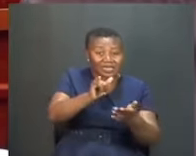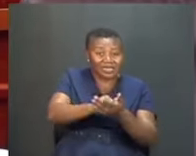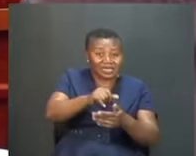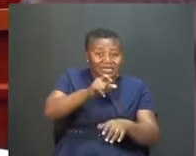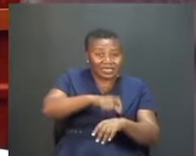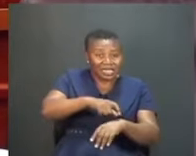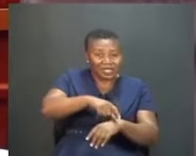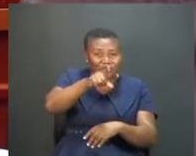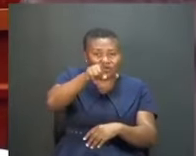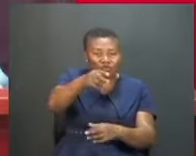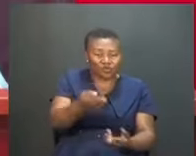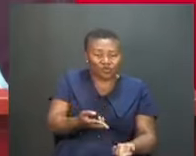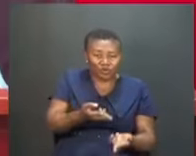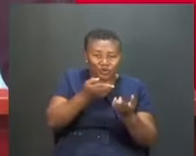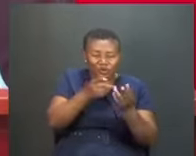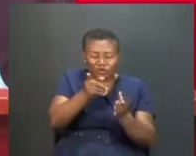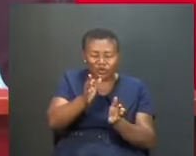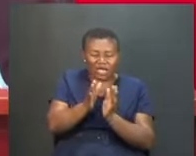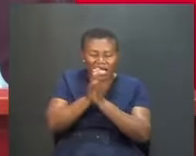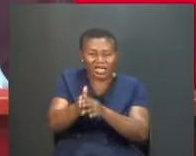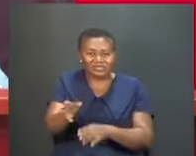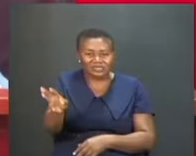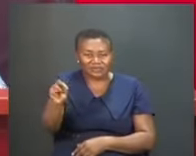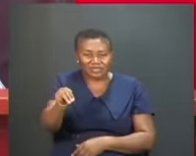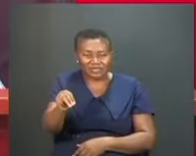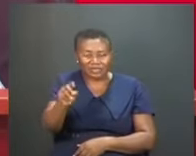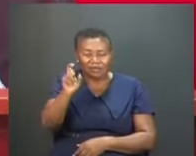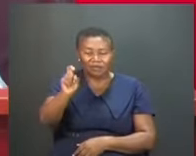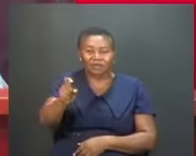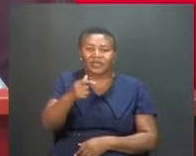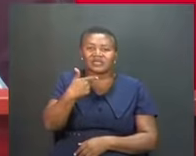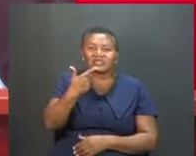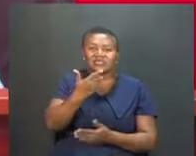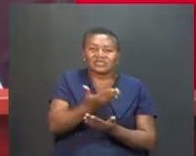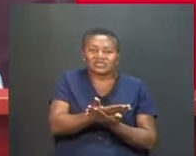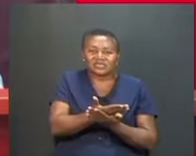for him to say something as a